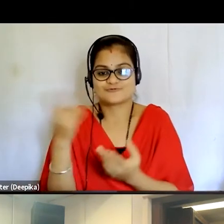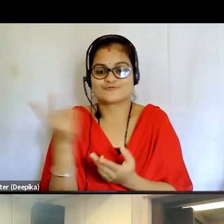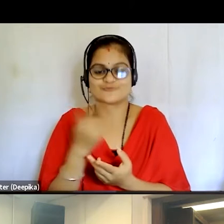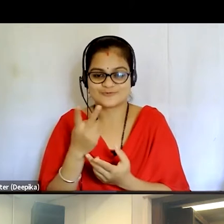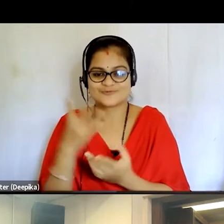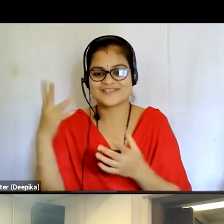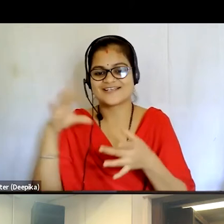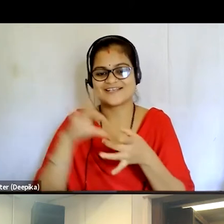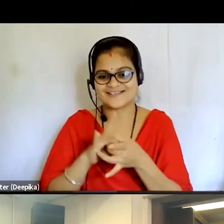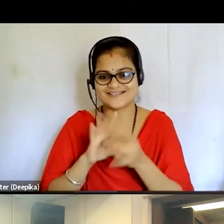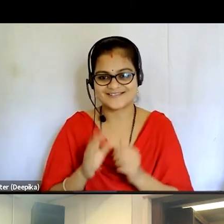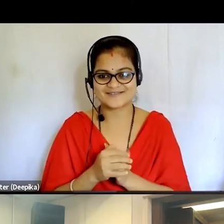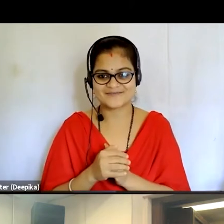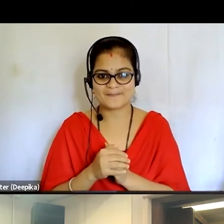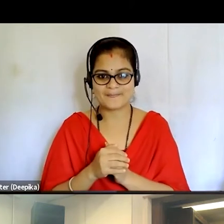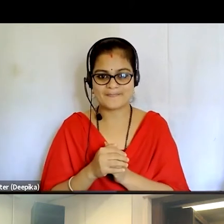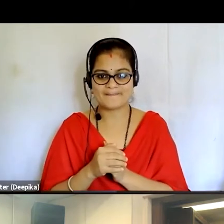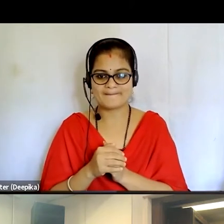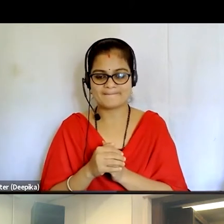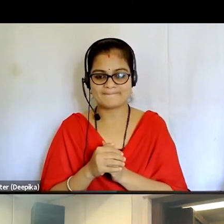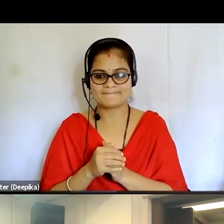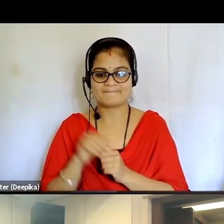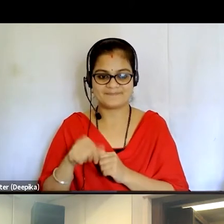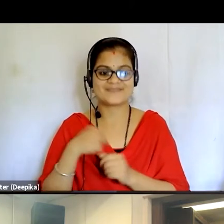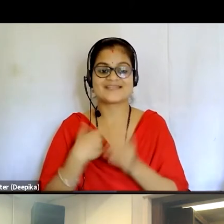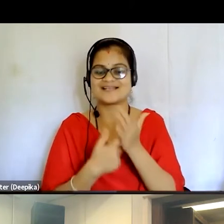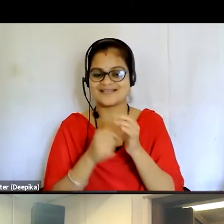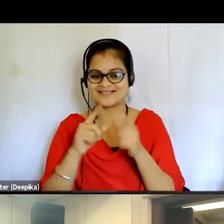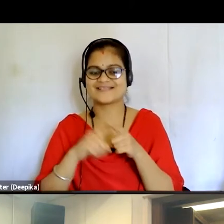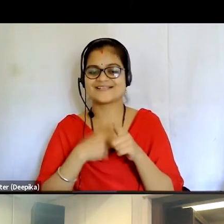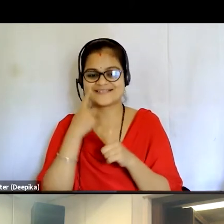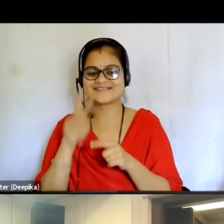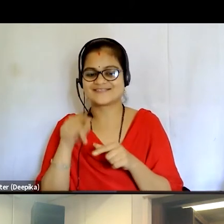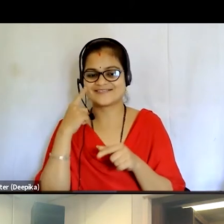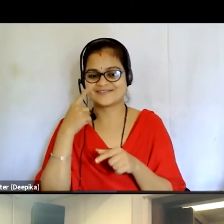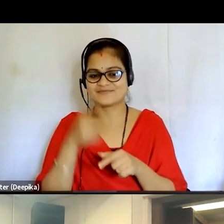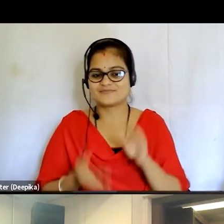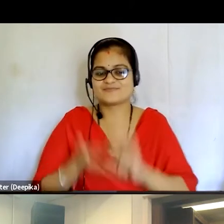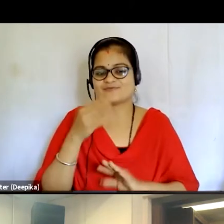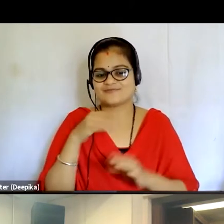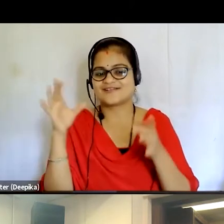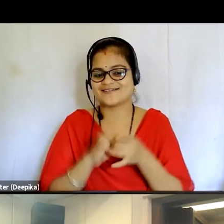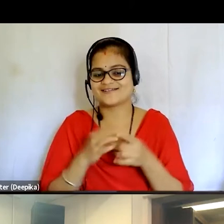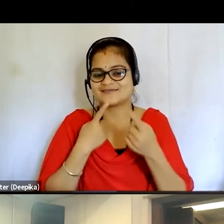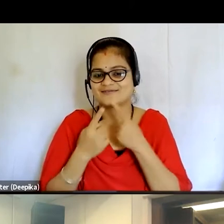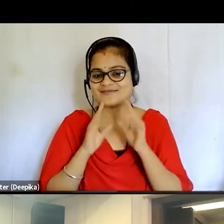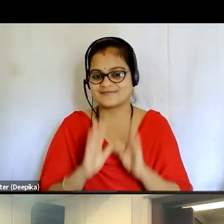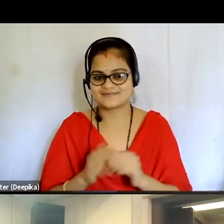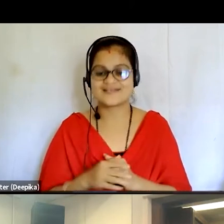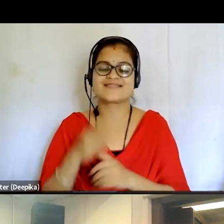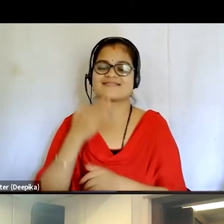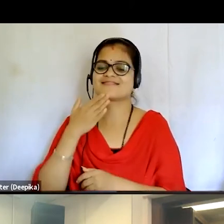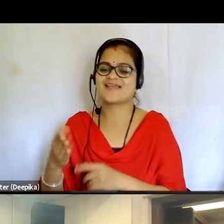that was the key on the basis of which I think Rajiv will talk more now. Yeah, absolutely. Thanks,